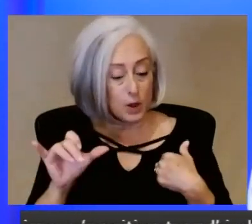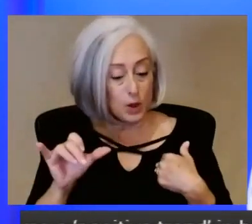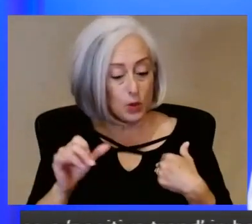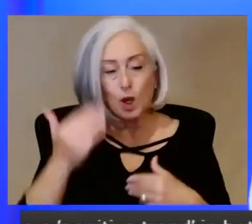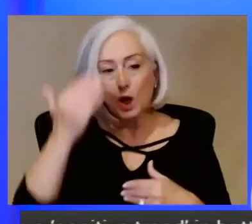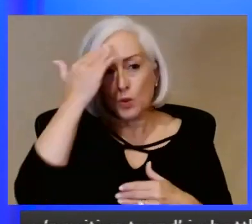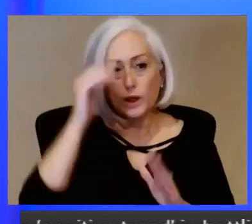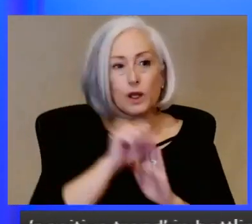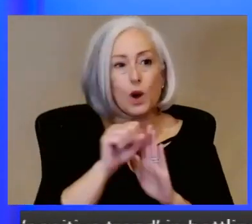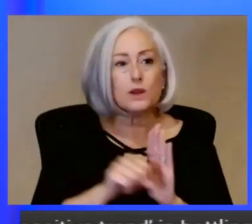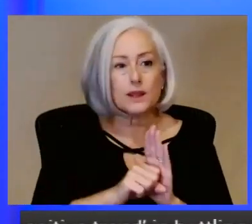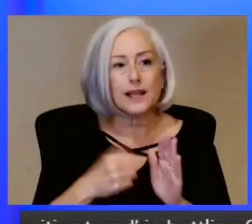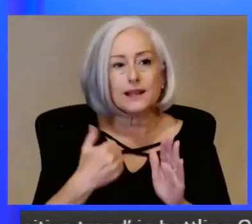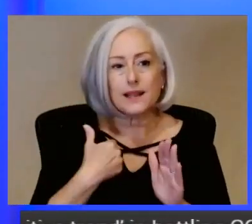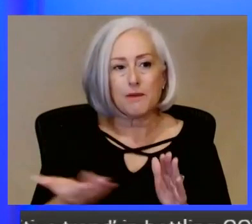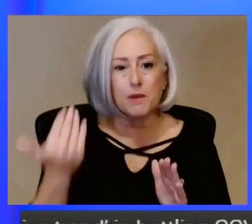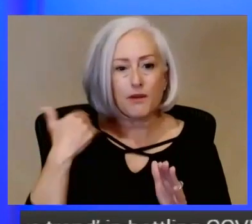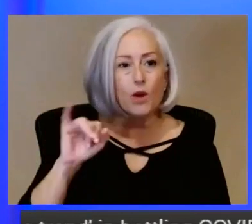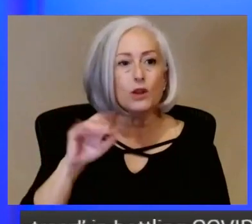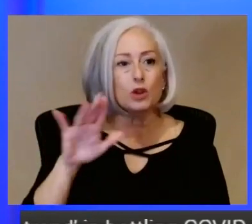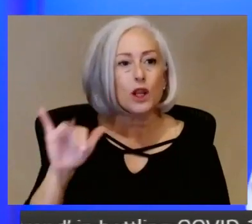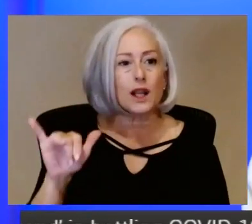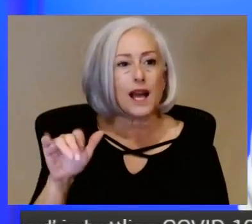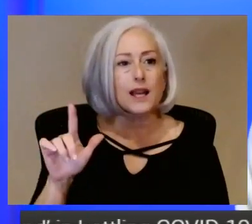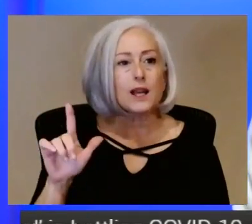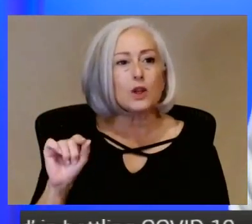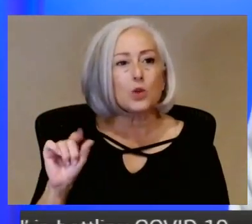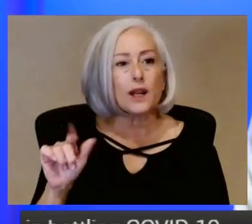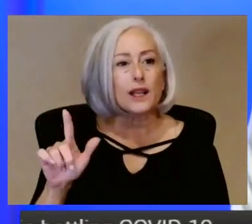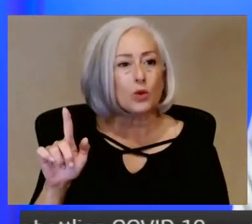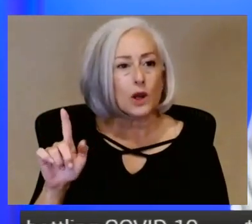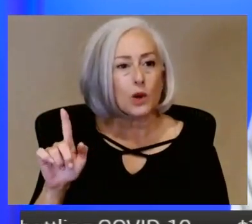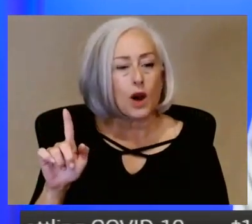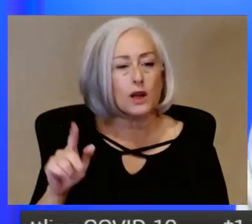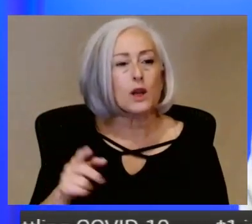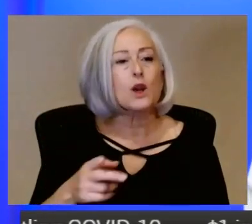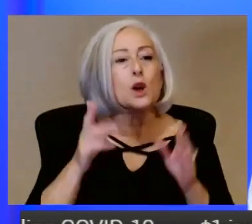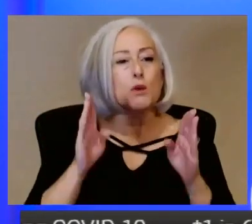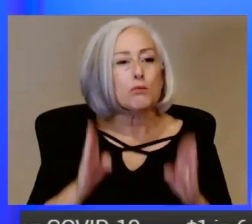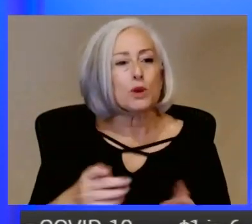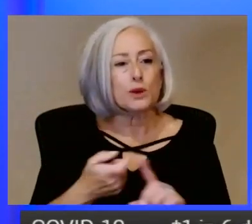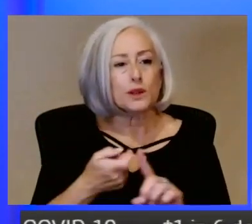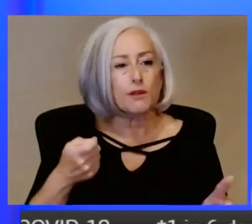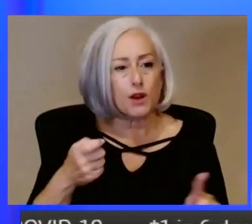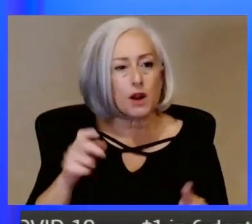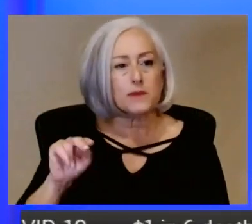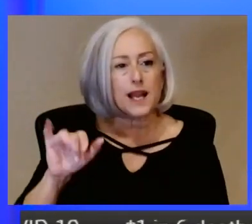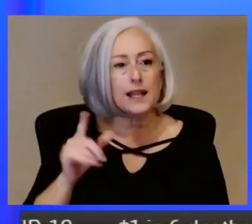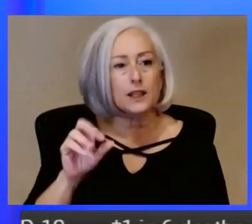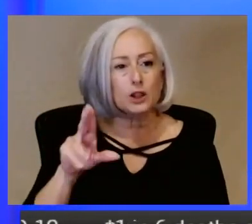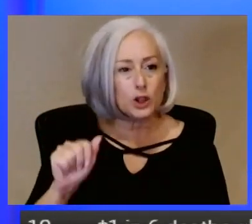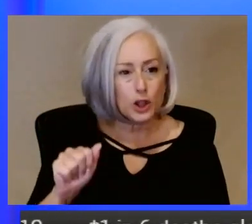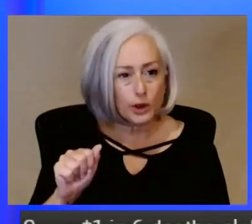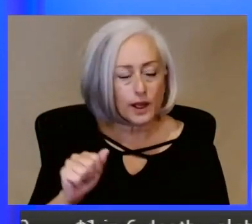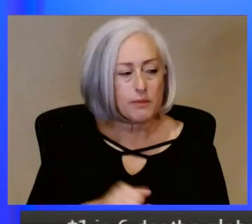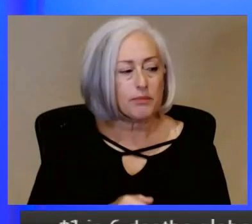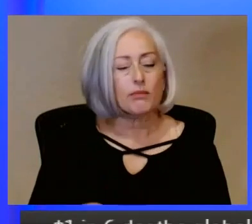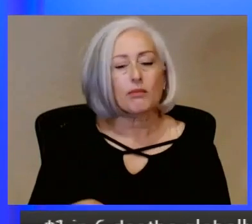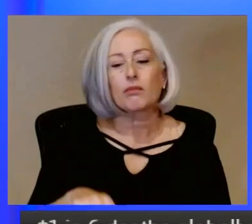of 2021, we had a case who was a traveler from Nigeria. We know that in 2003, there was a large outbreak in the United